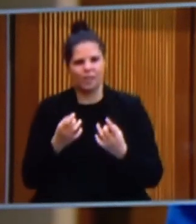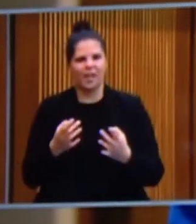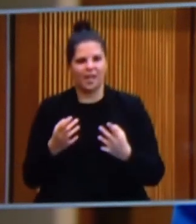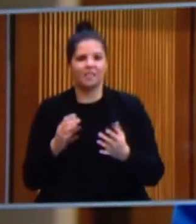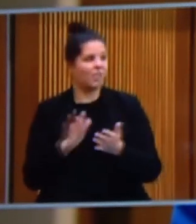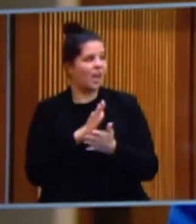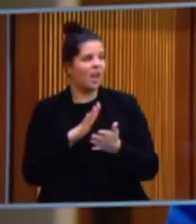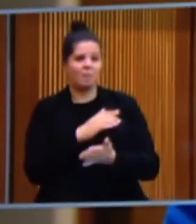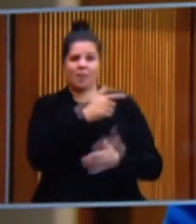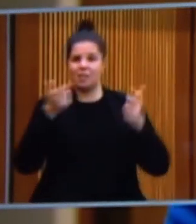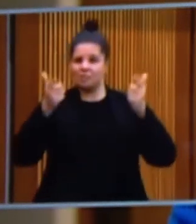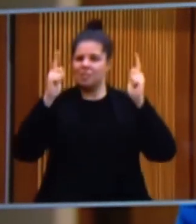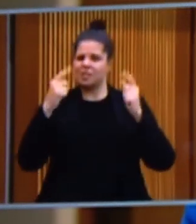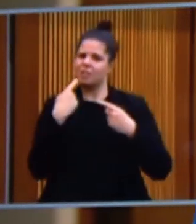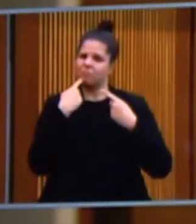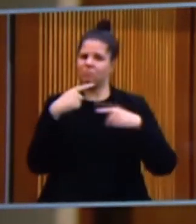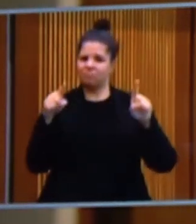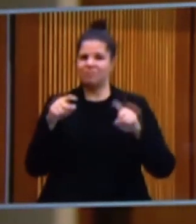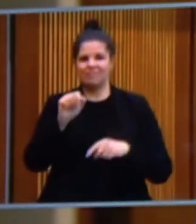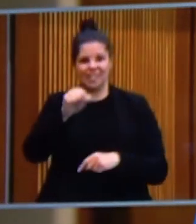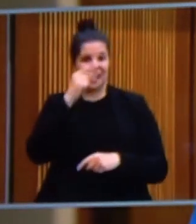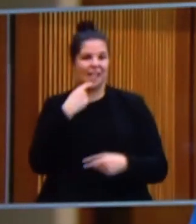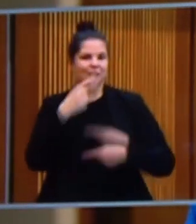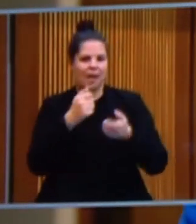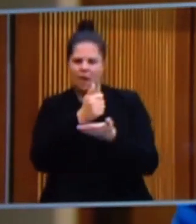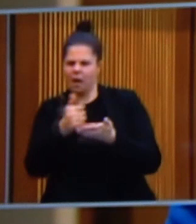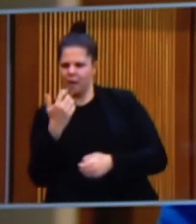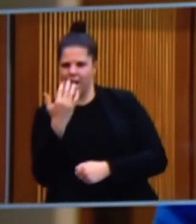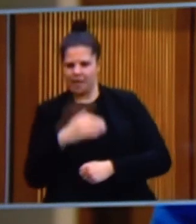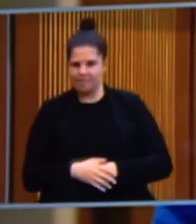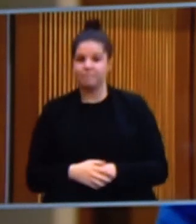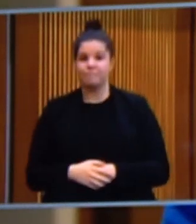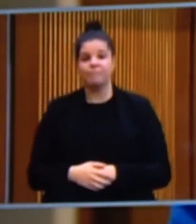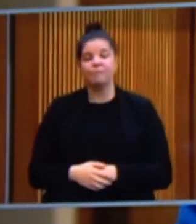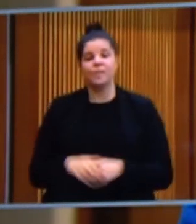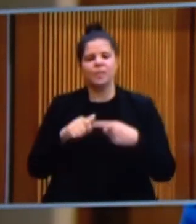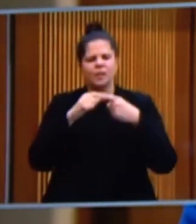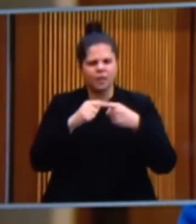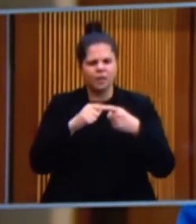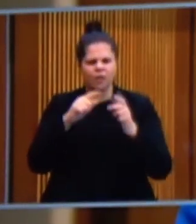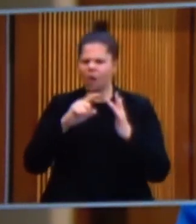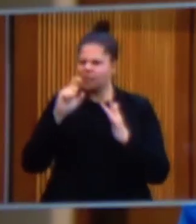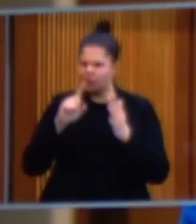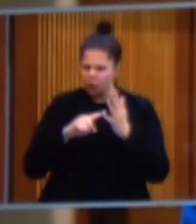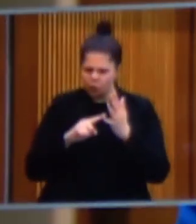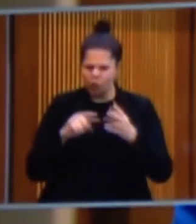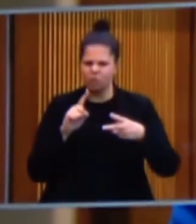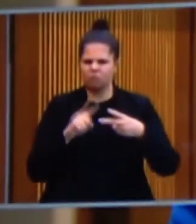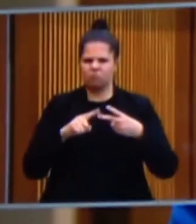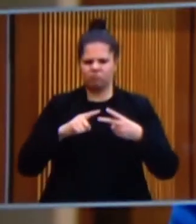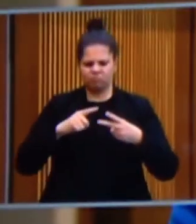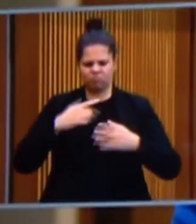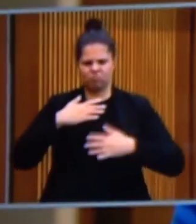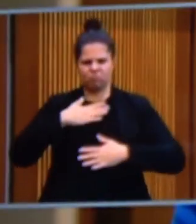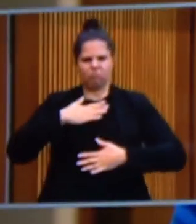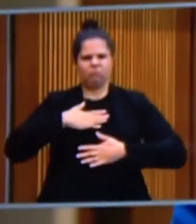can share some of that data with you. In particular, I'd like to focus on intensive care units and ventilators. At any one